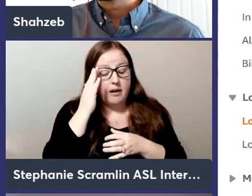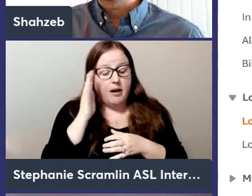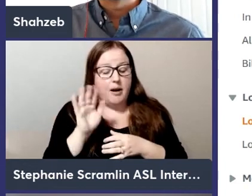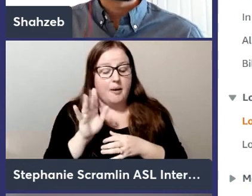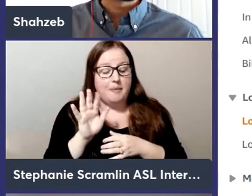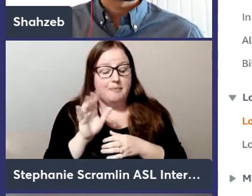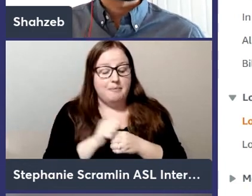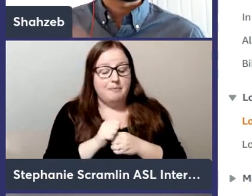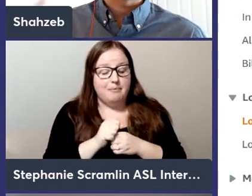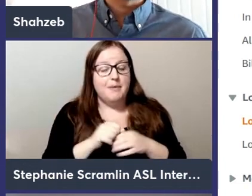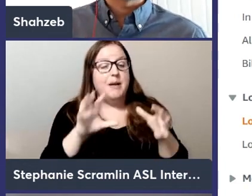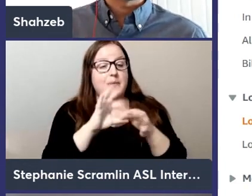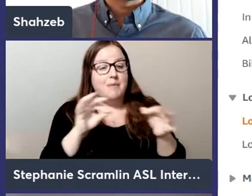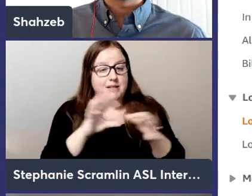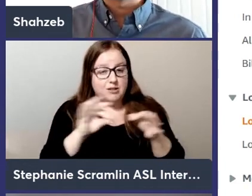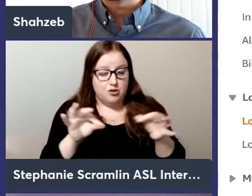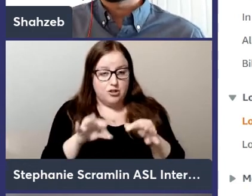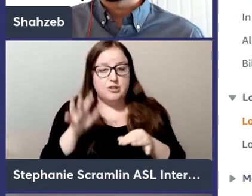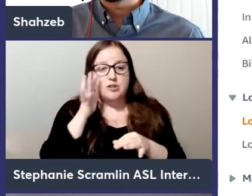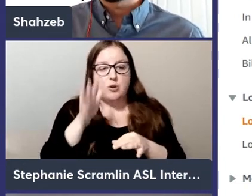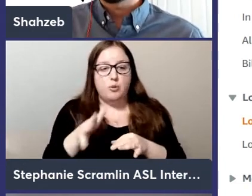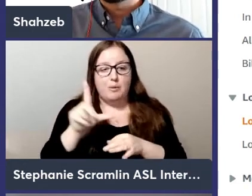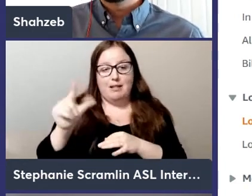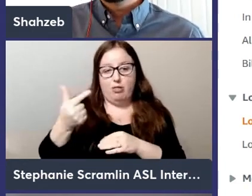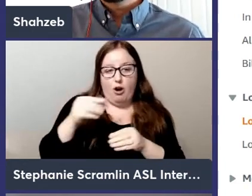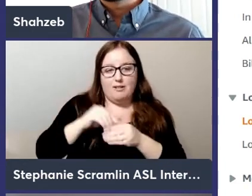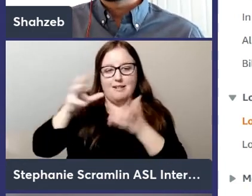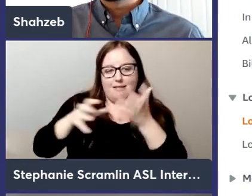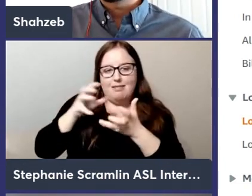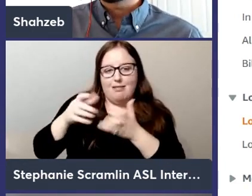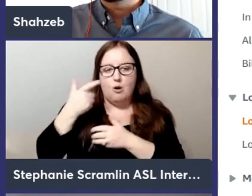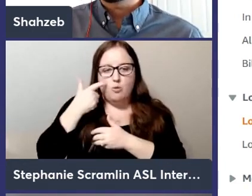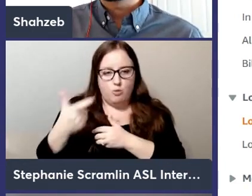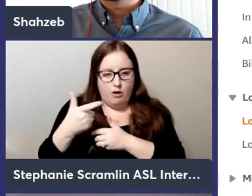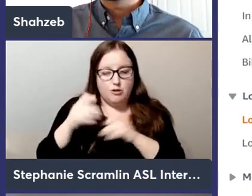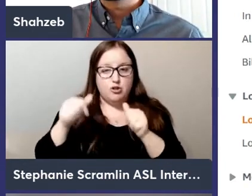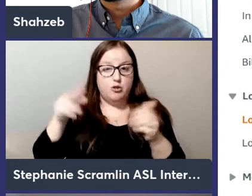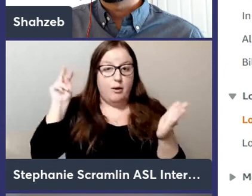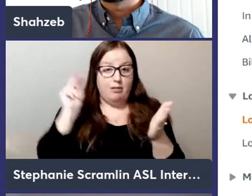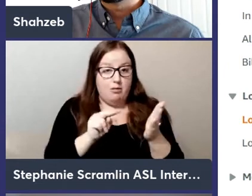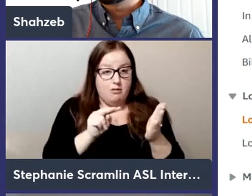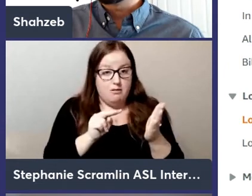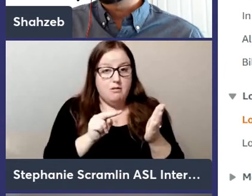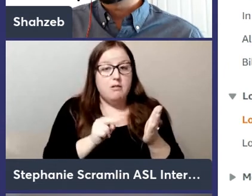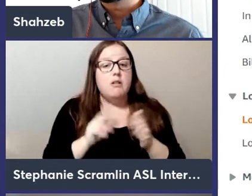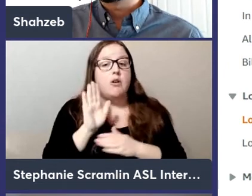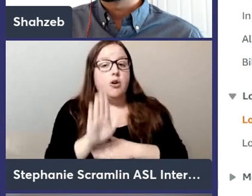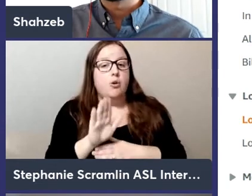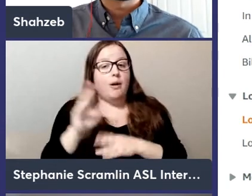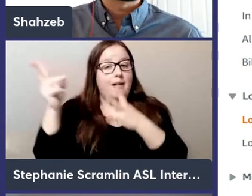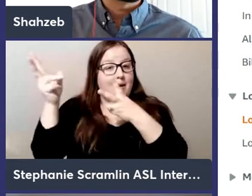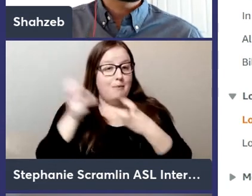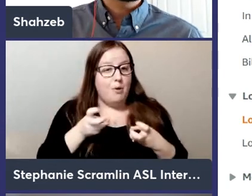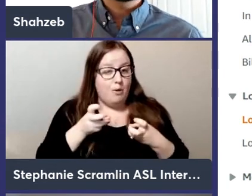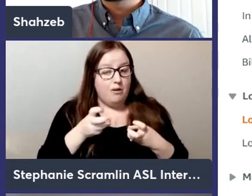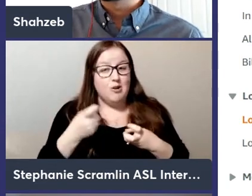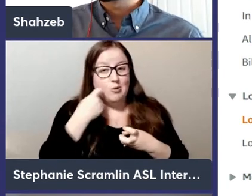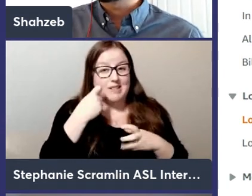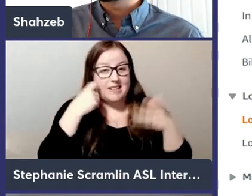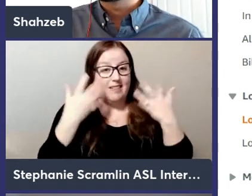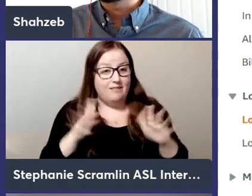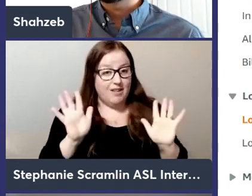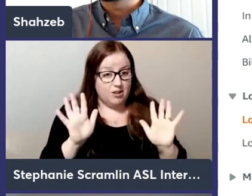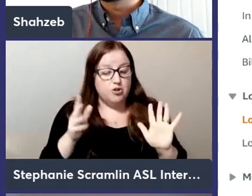messages are actually going to get logged into CloudWatch here. So you can take a look at, your import that was recently done,